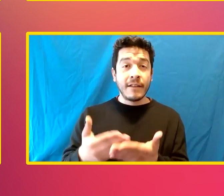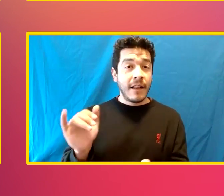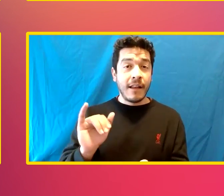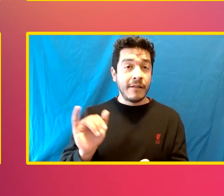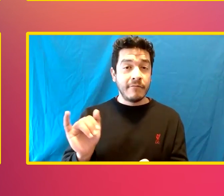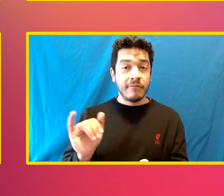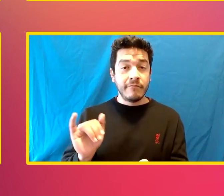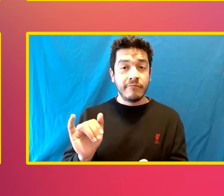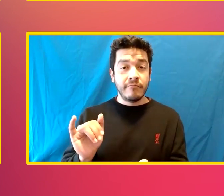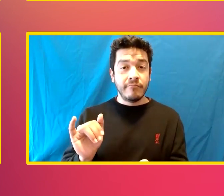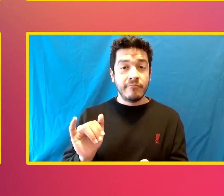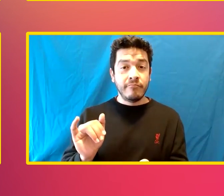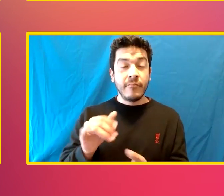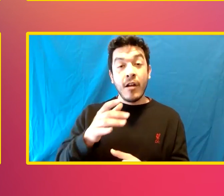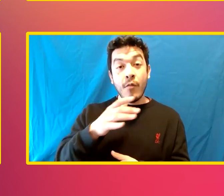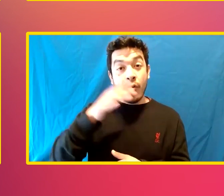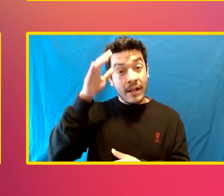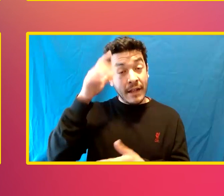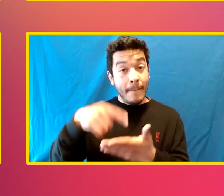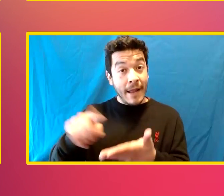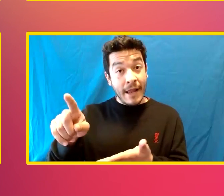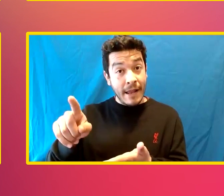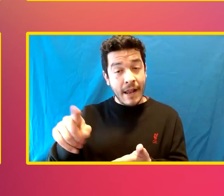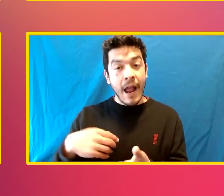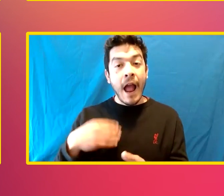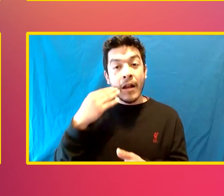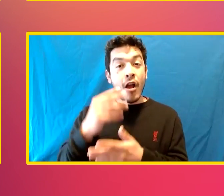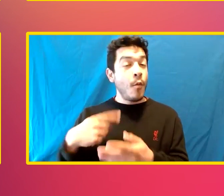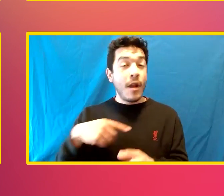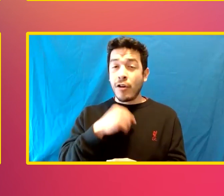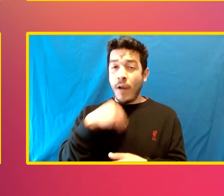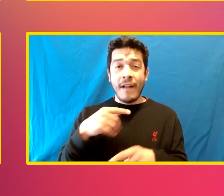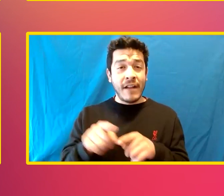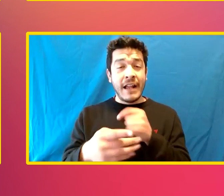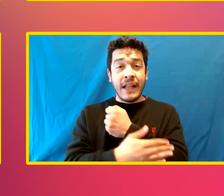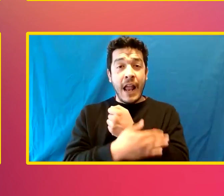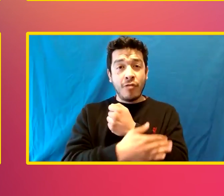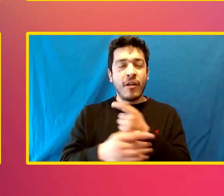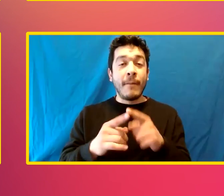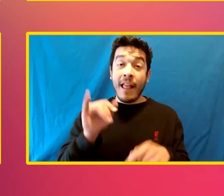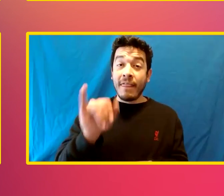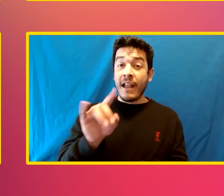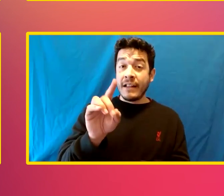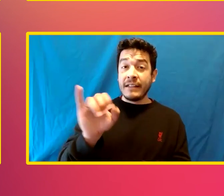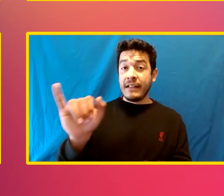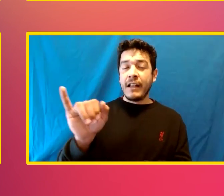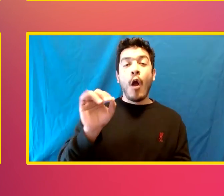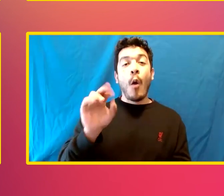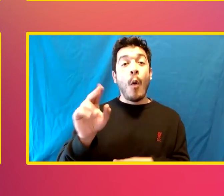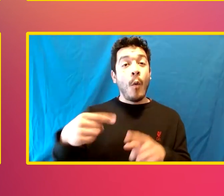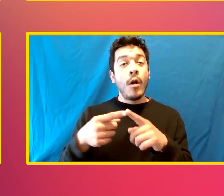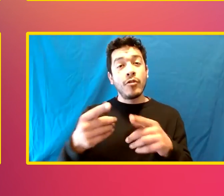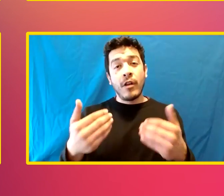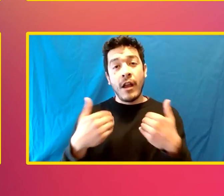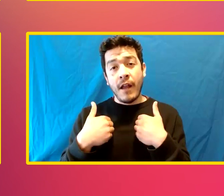like parental pay? I know we mm, don't have it as a nationwide, but that's DEI, or when you